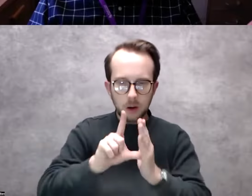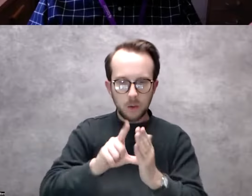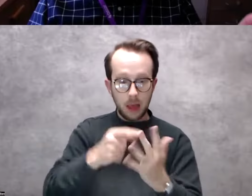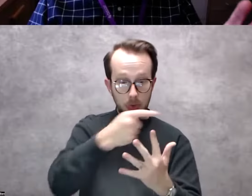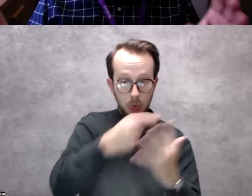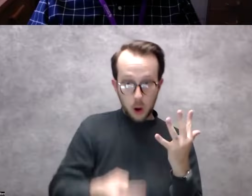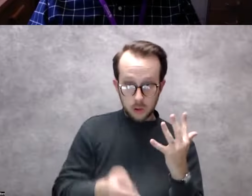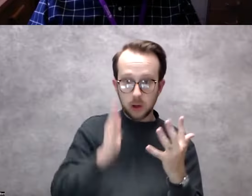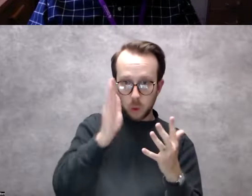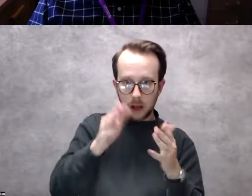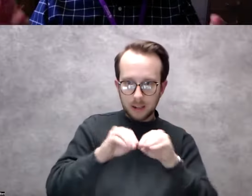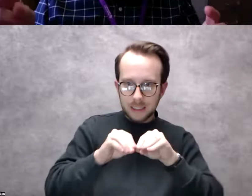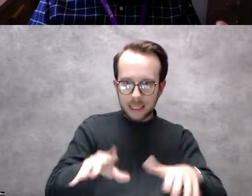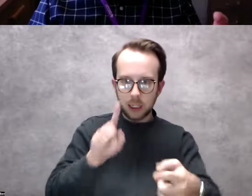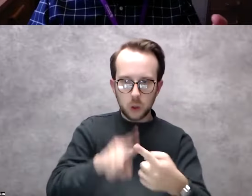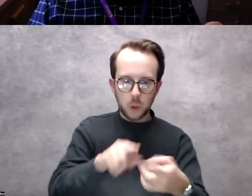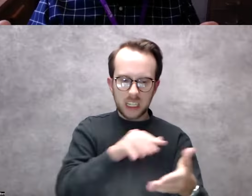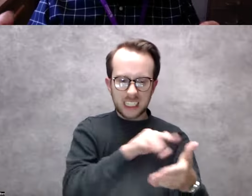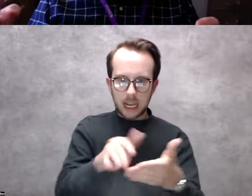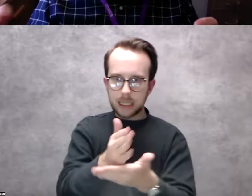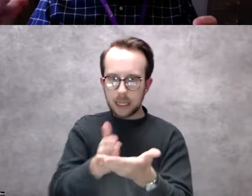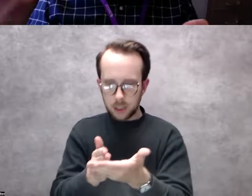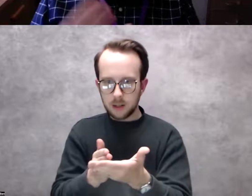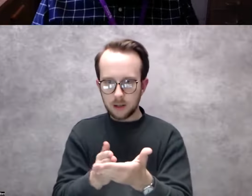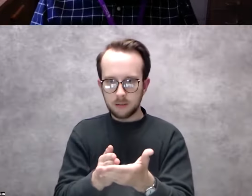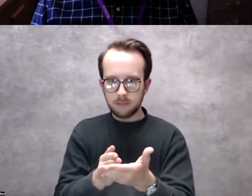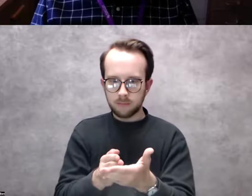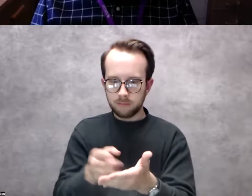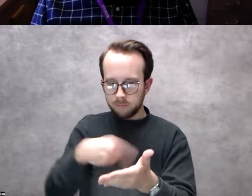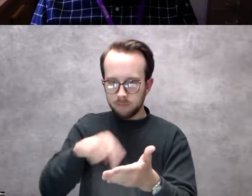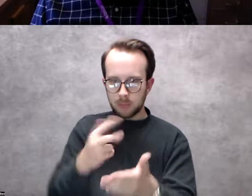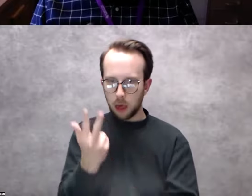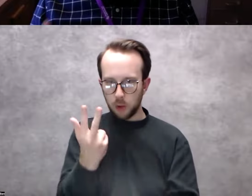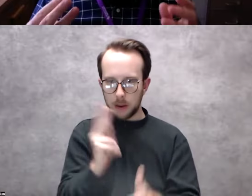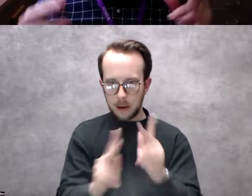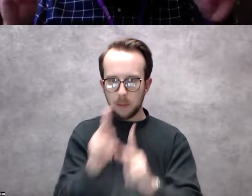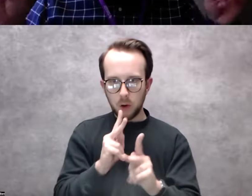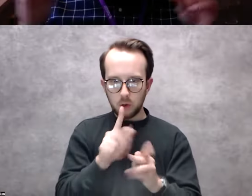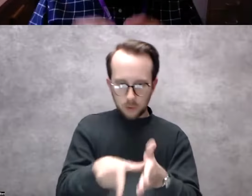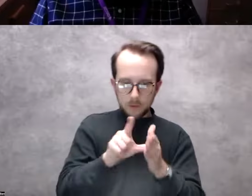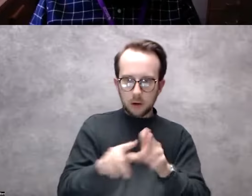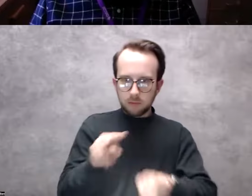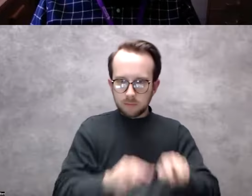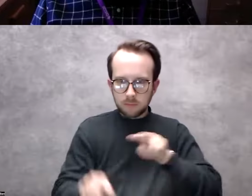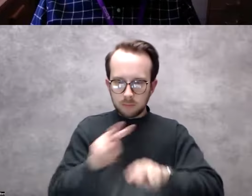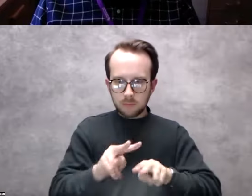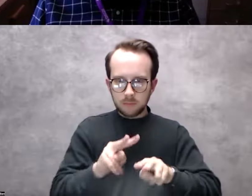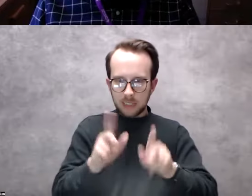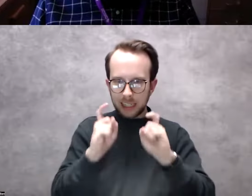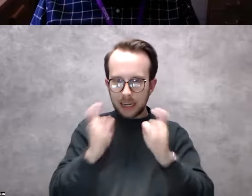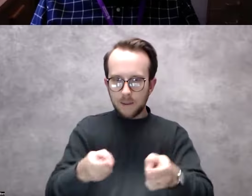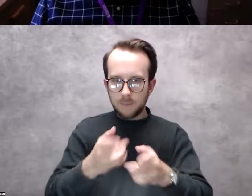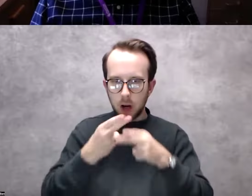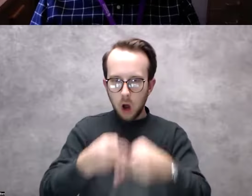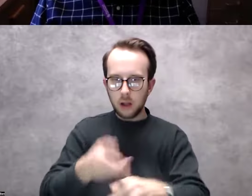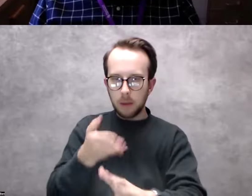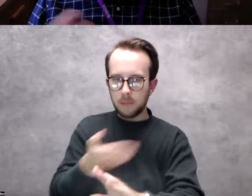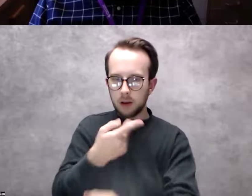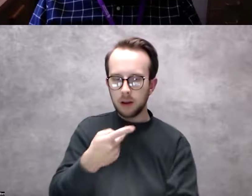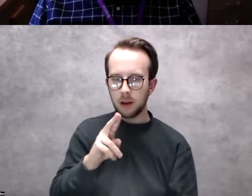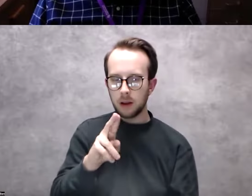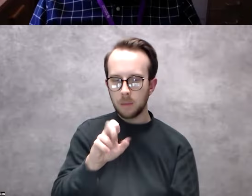sent to a study section. 3 people on that study section will review the grant, and they will give what are called preliminary impact scores.